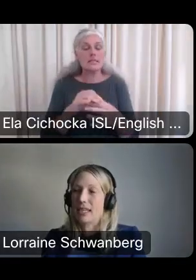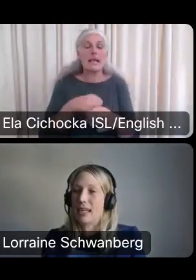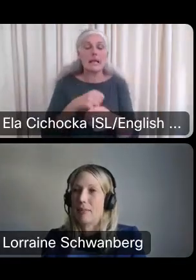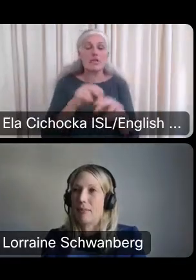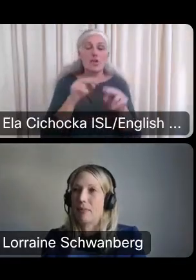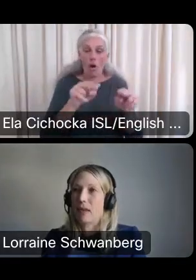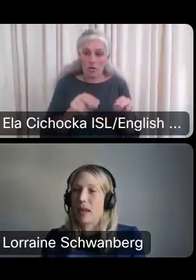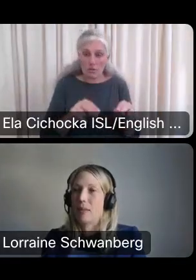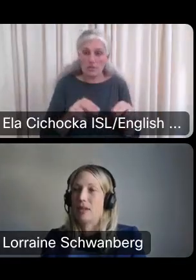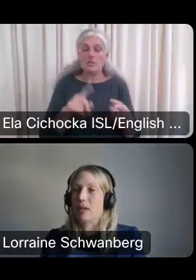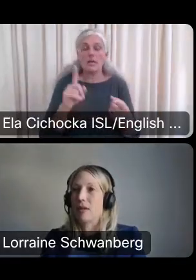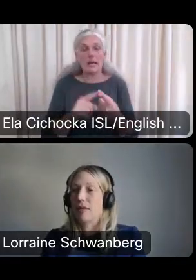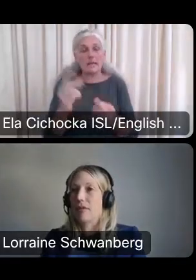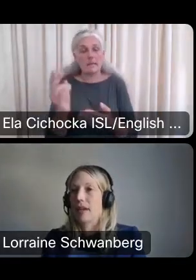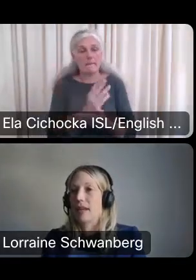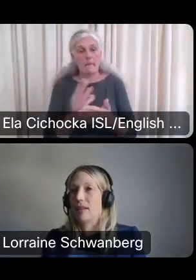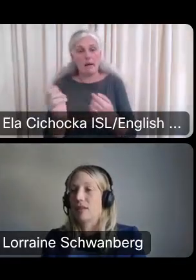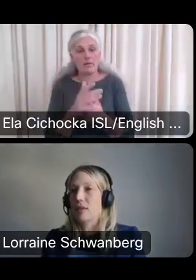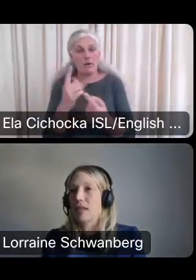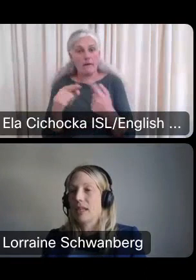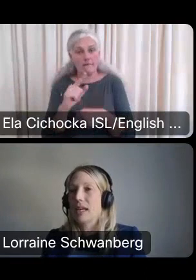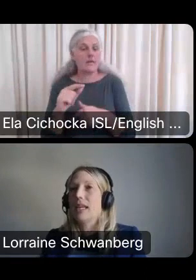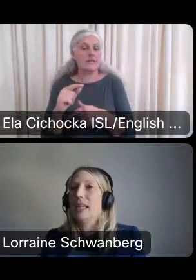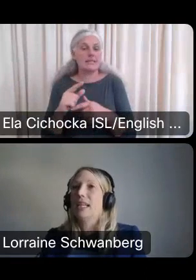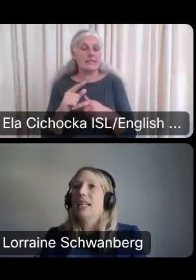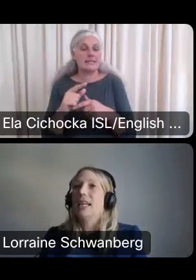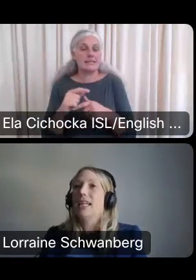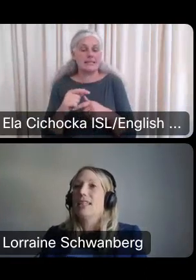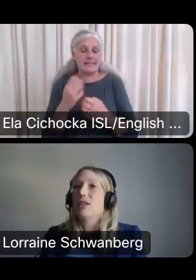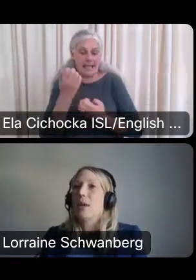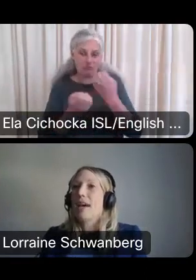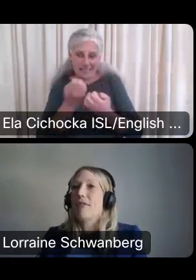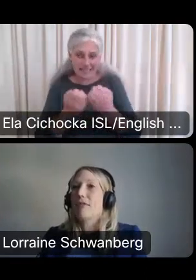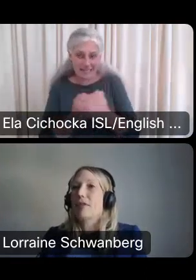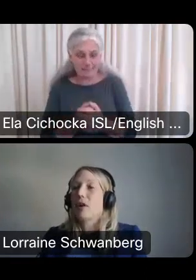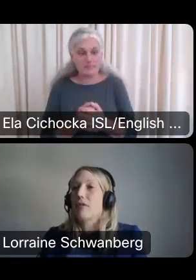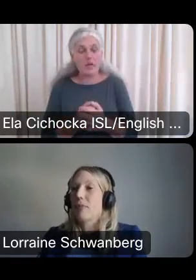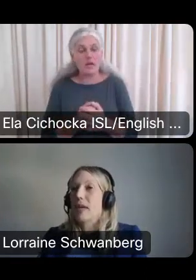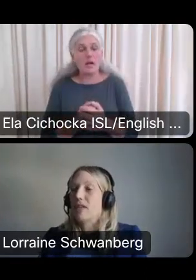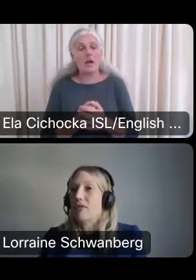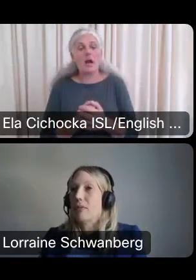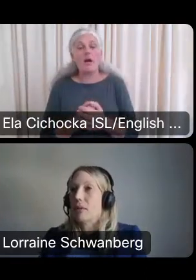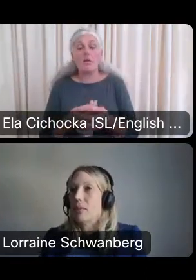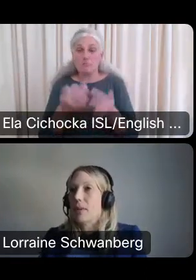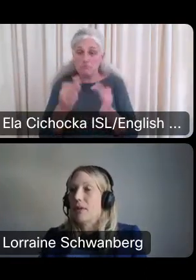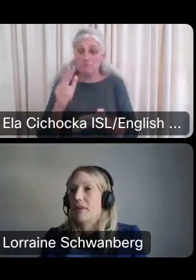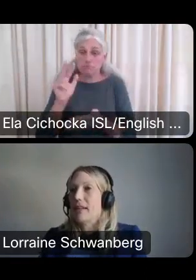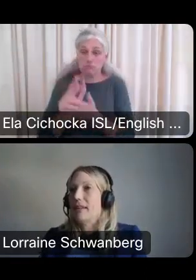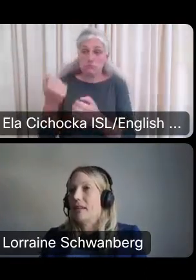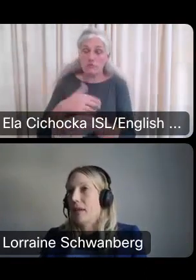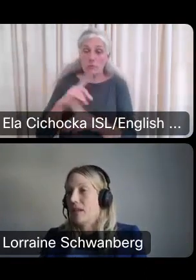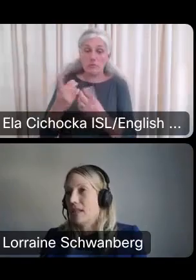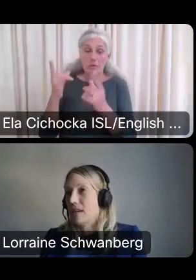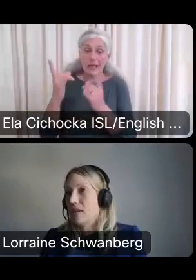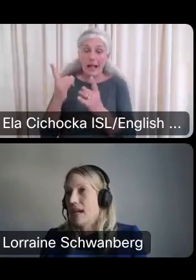and elements of screening. So we have confirmation from the Department of Health